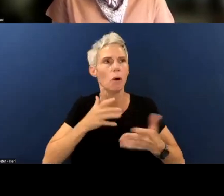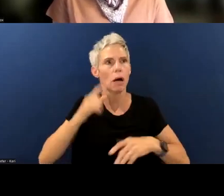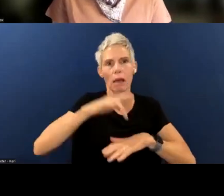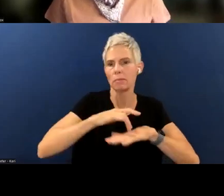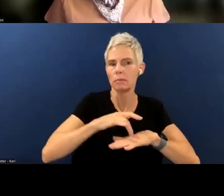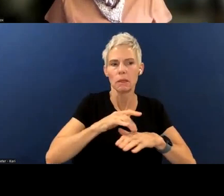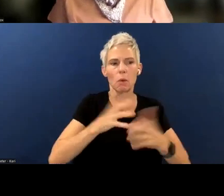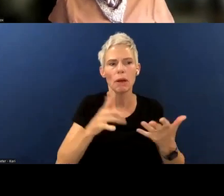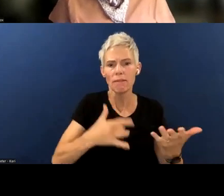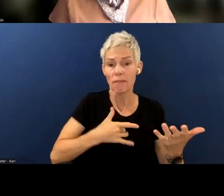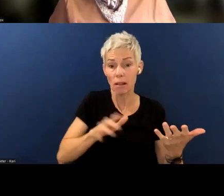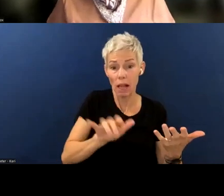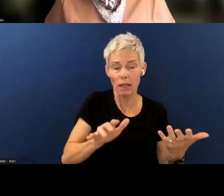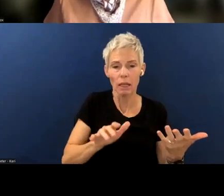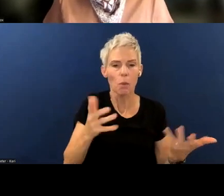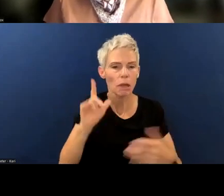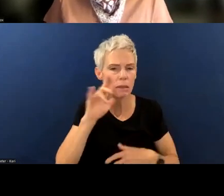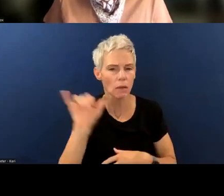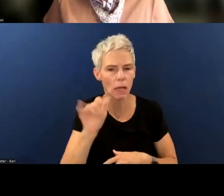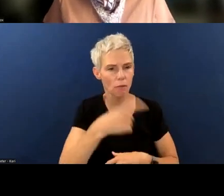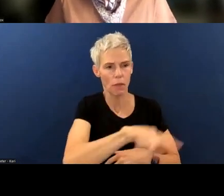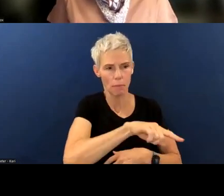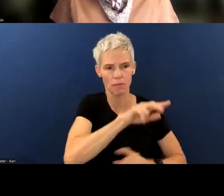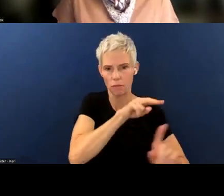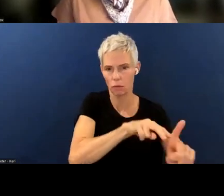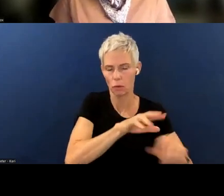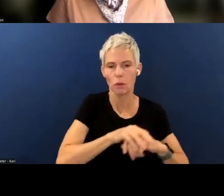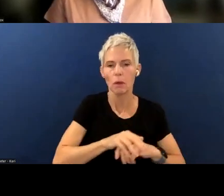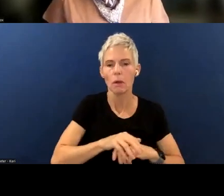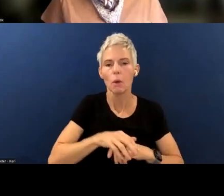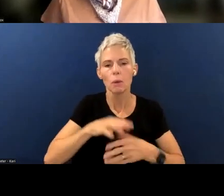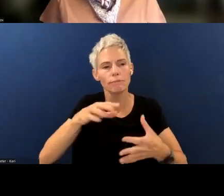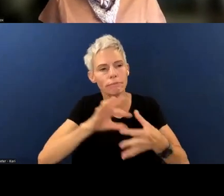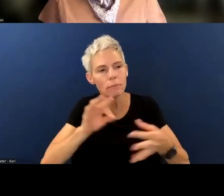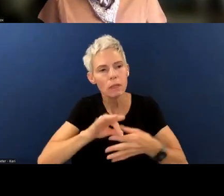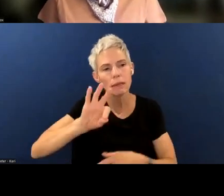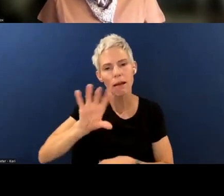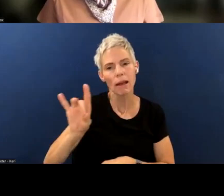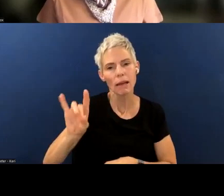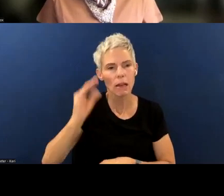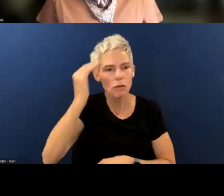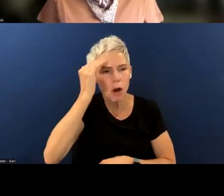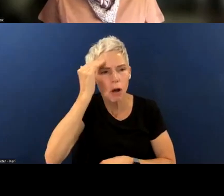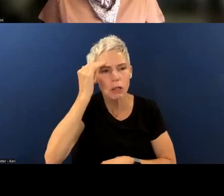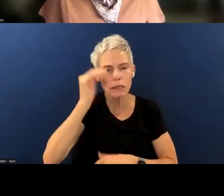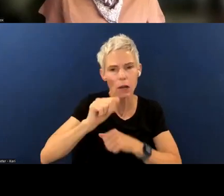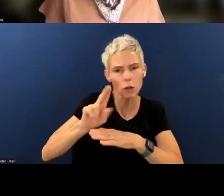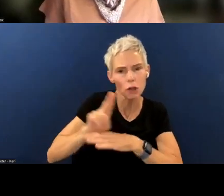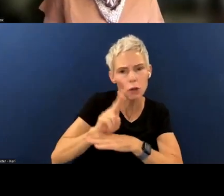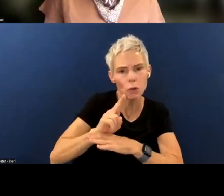them. We talked about 988, knowledge, use, and intentions, including